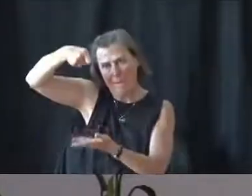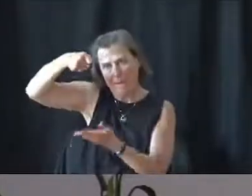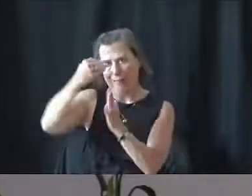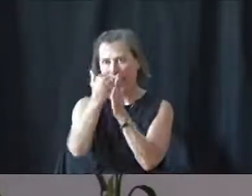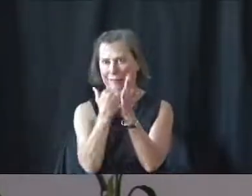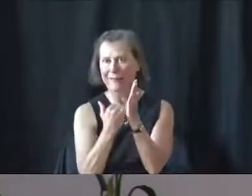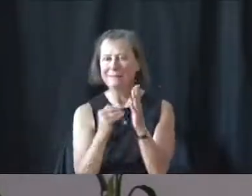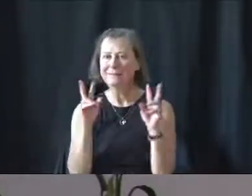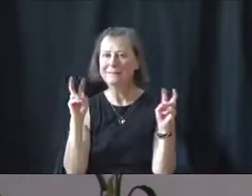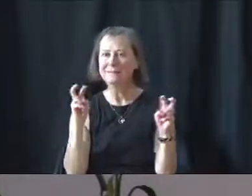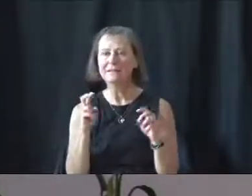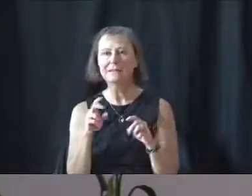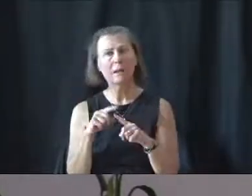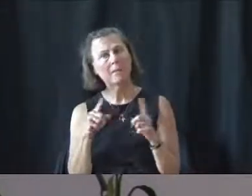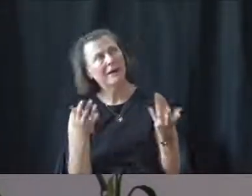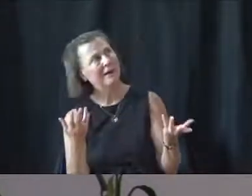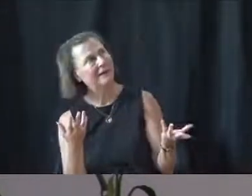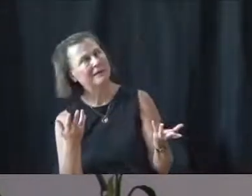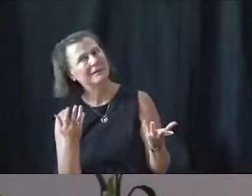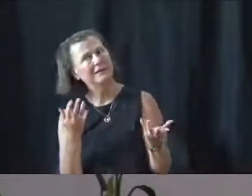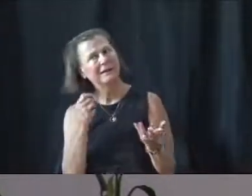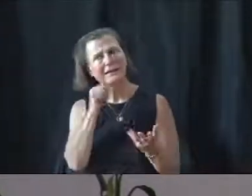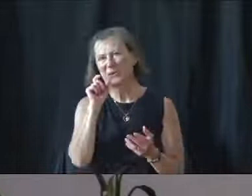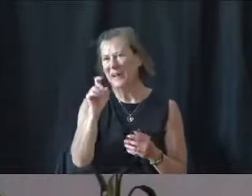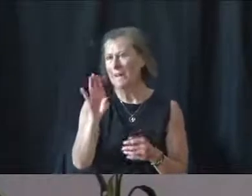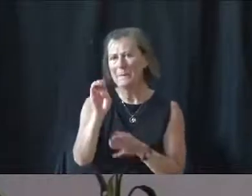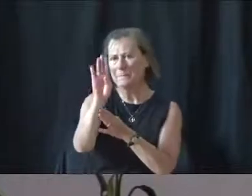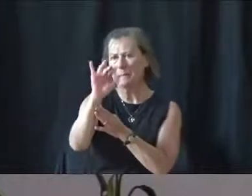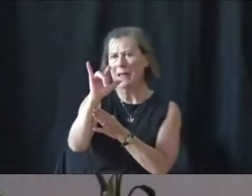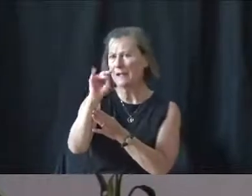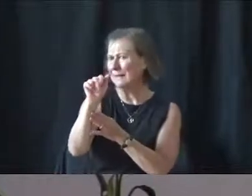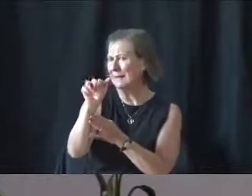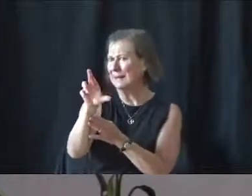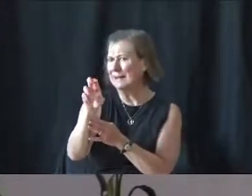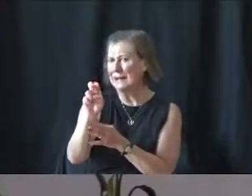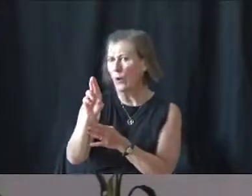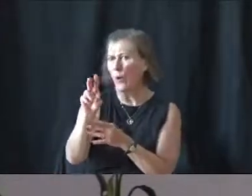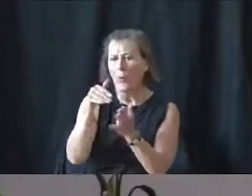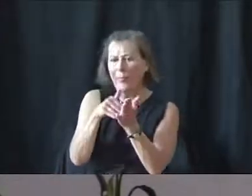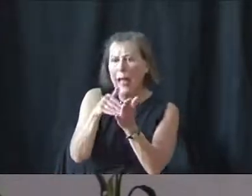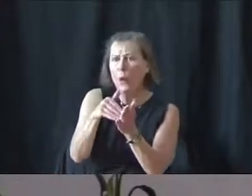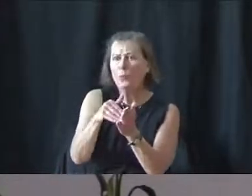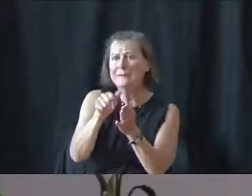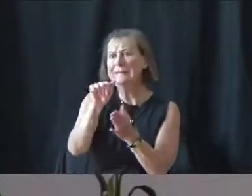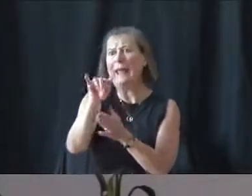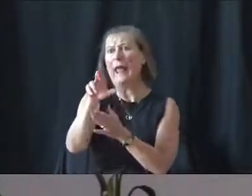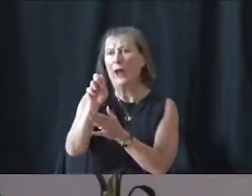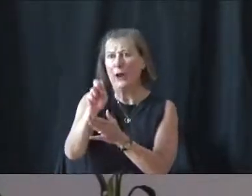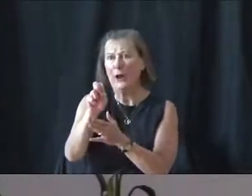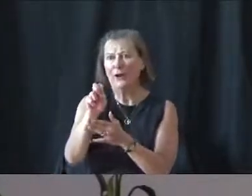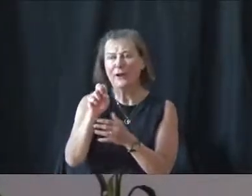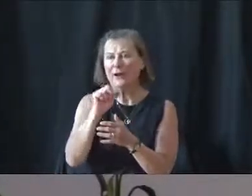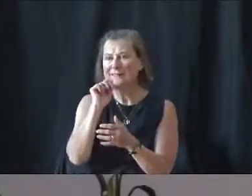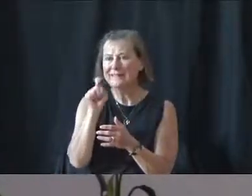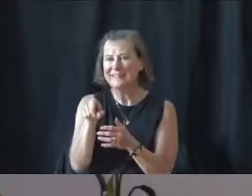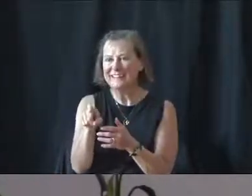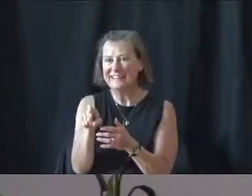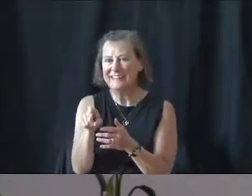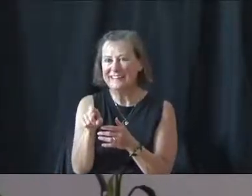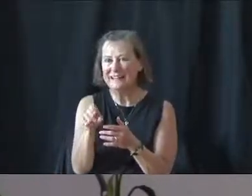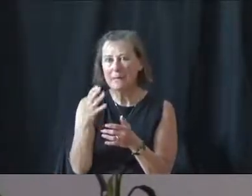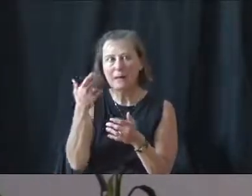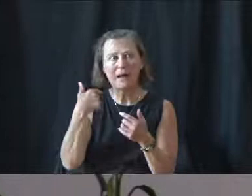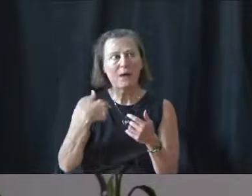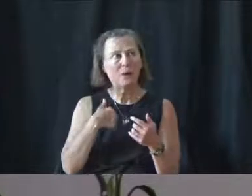But when you think about it, it's not necessary to be a billionaire or even a thousandaire, for we are swimming in